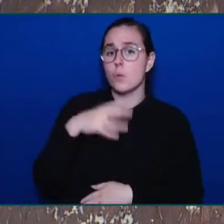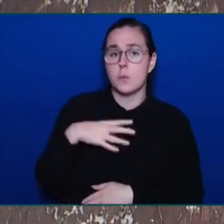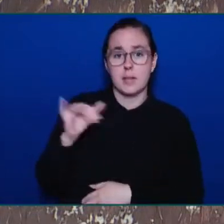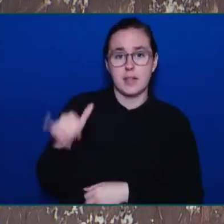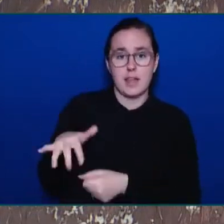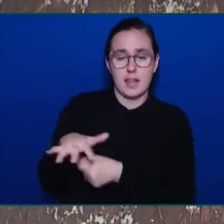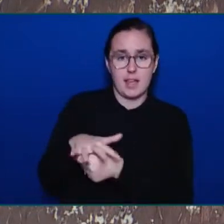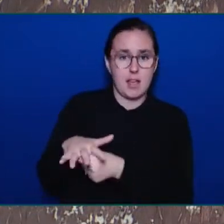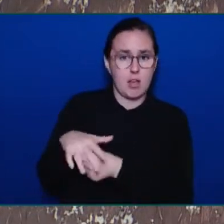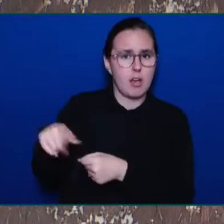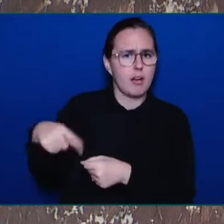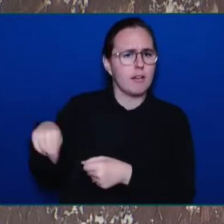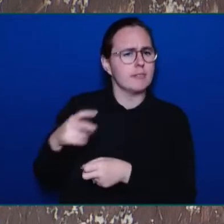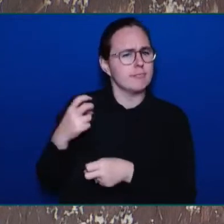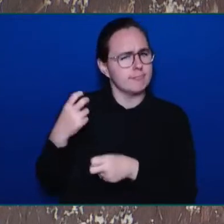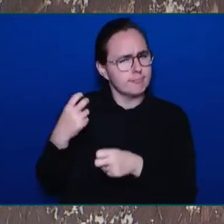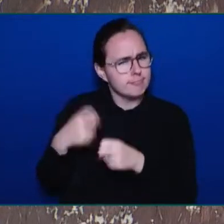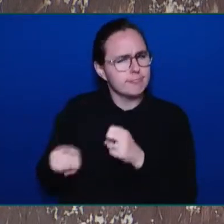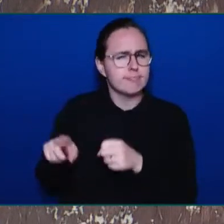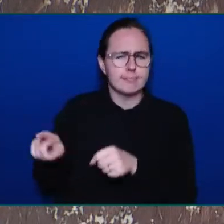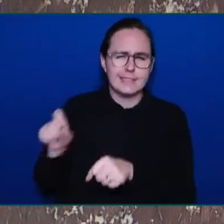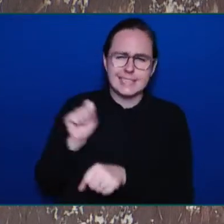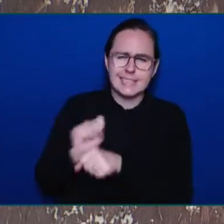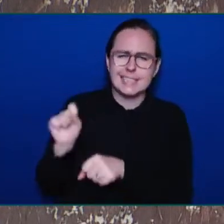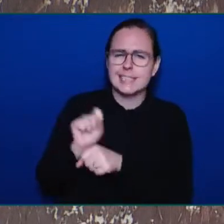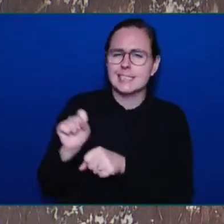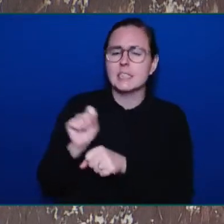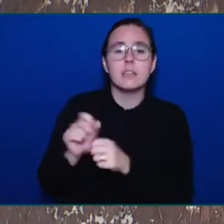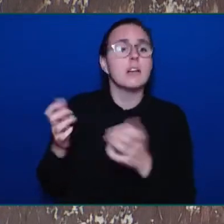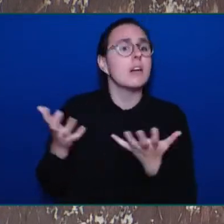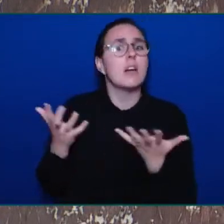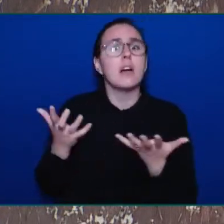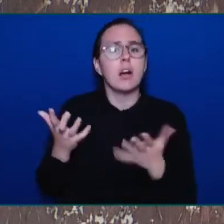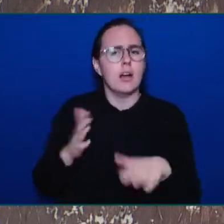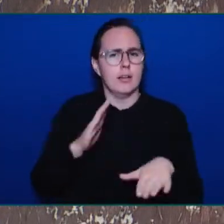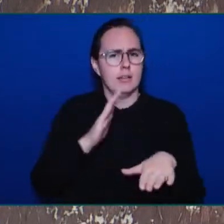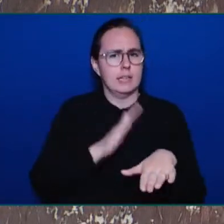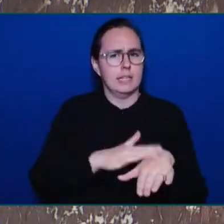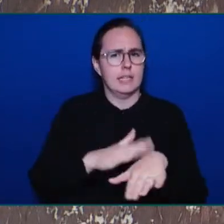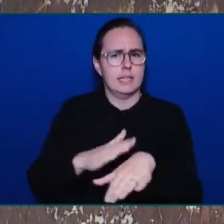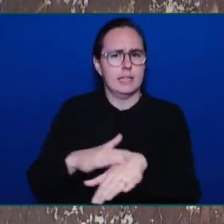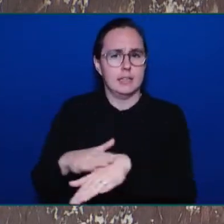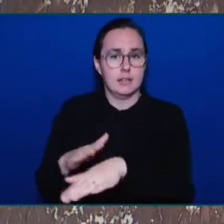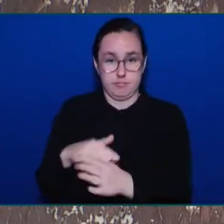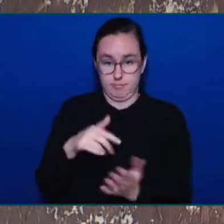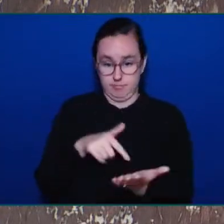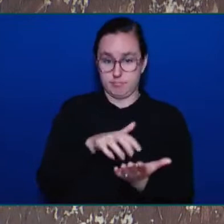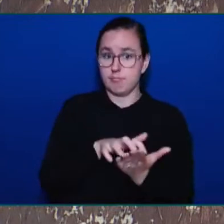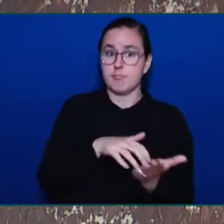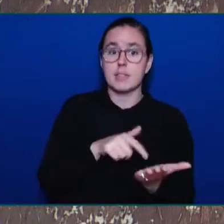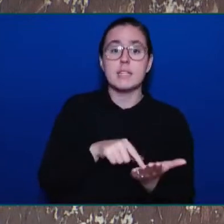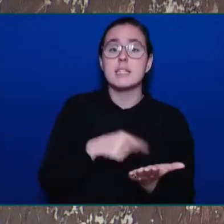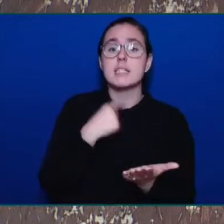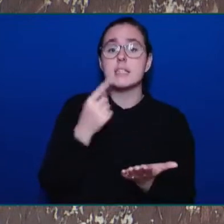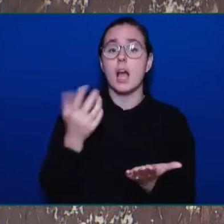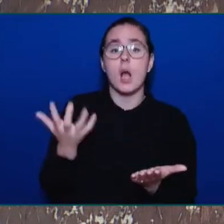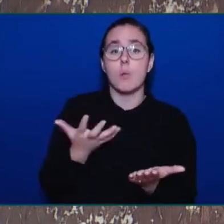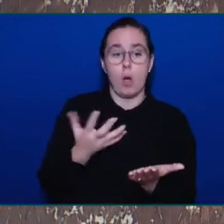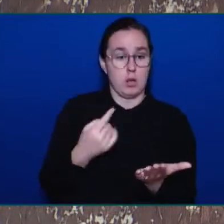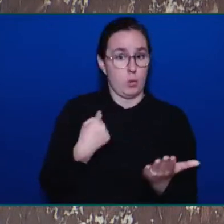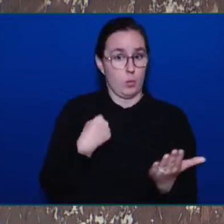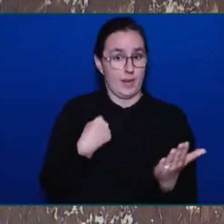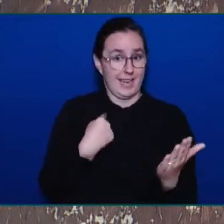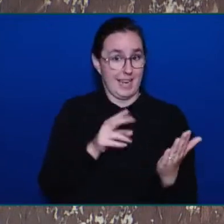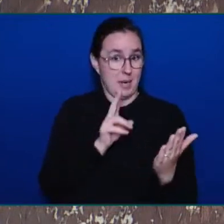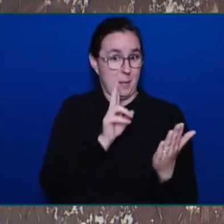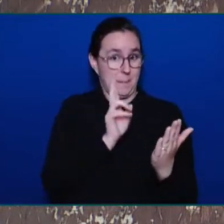what we, the undersigned citizens of BC, ask the BC government to take immediate action to stop all logging in areas